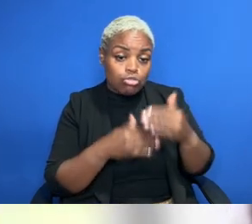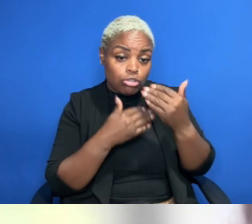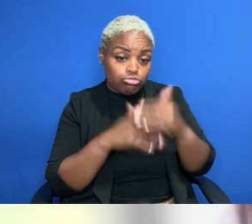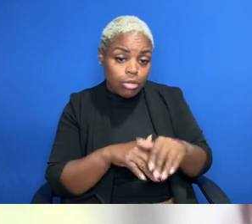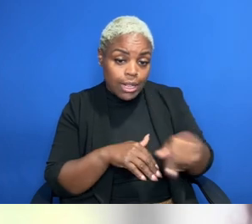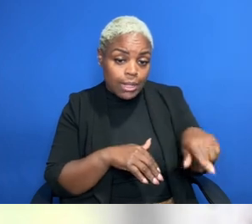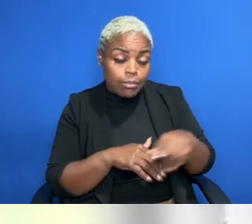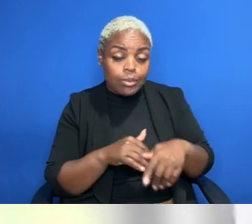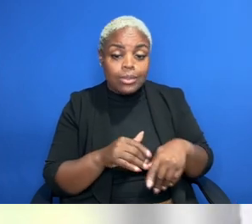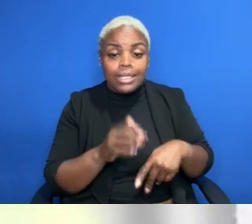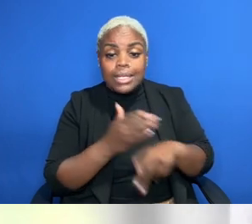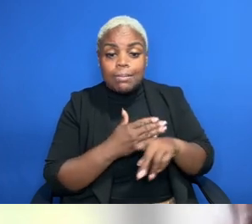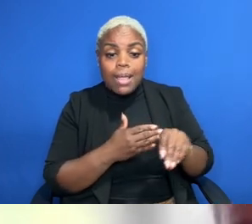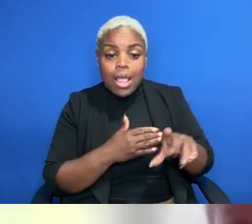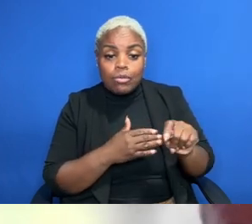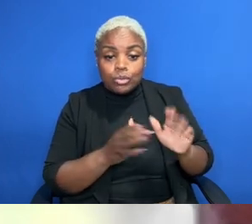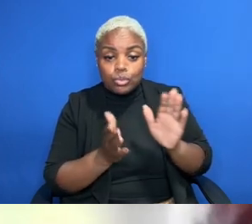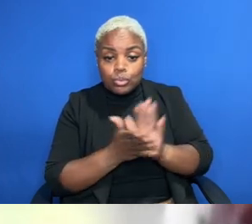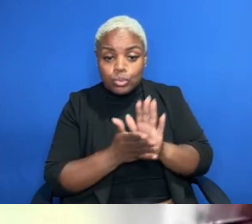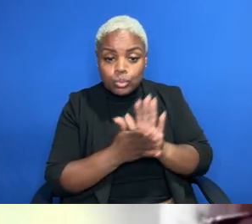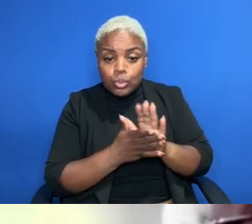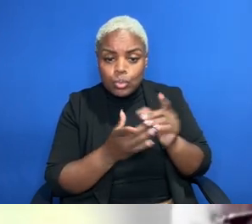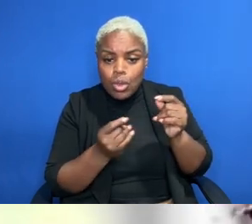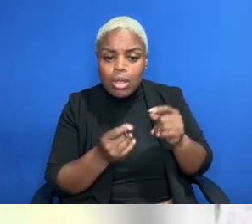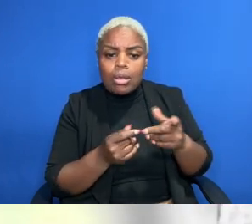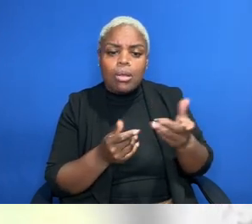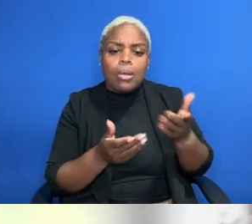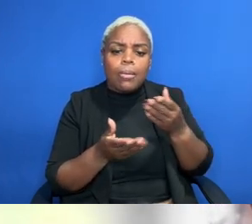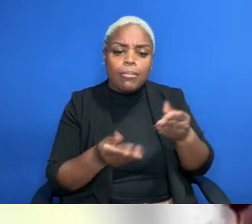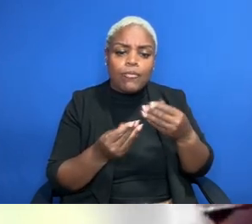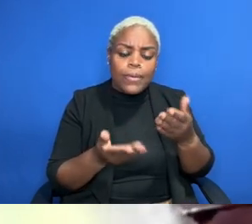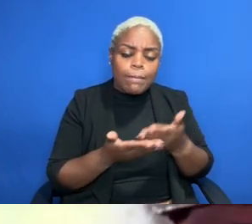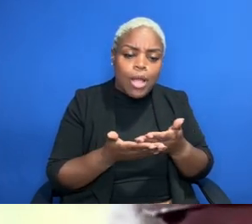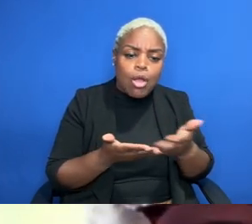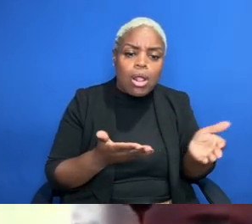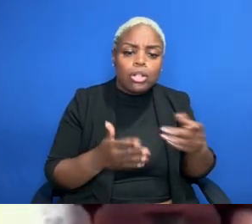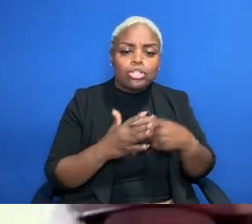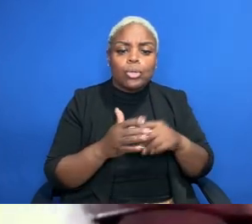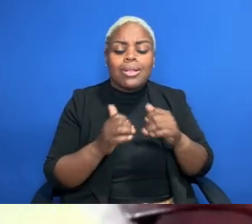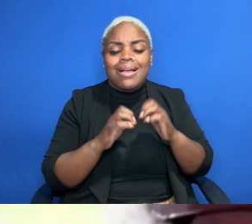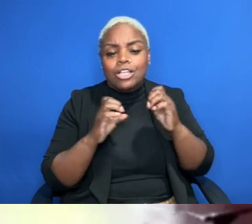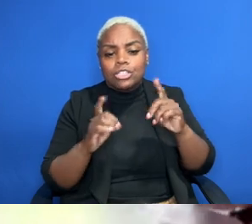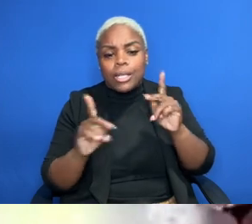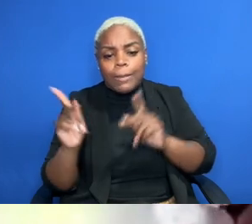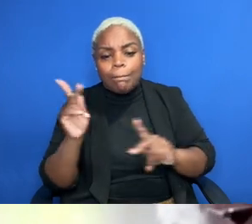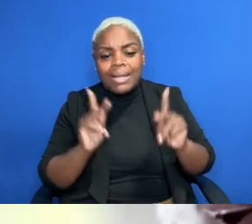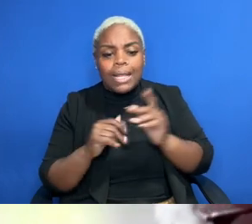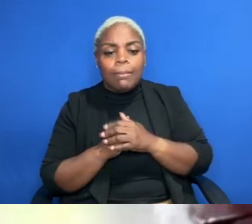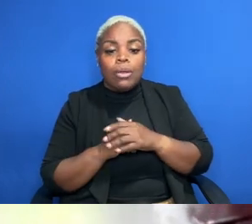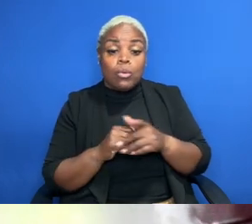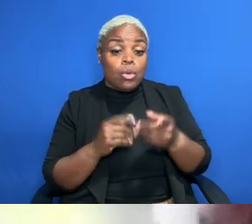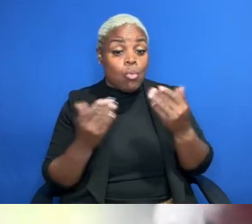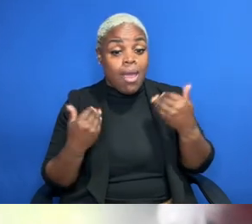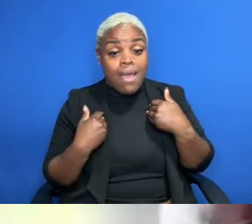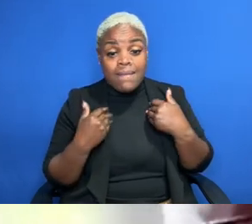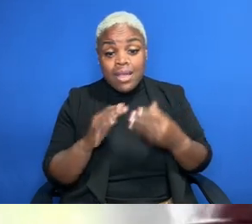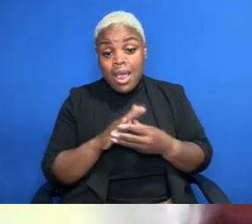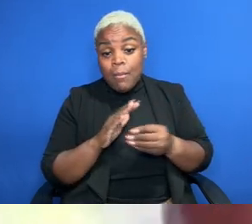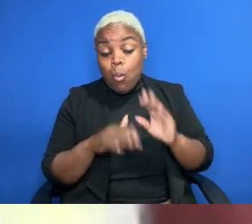or restraining them or kicking them out of school through suspensions. And you can bring that material, start educating